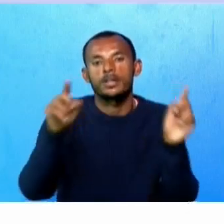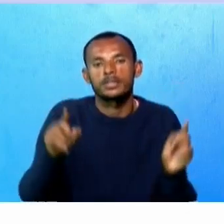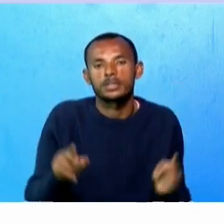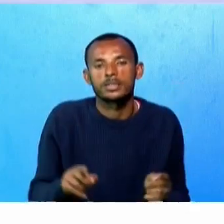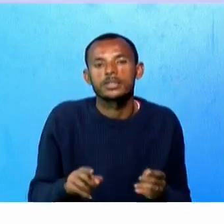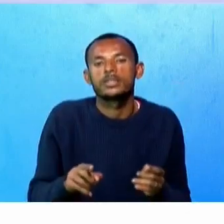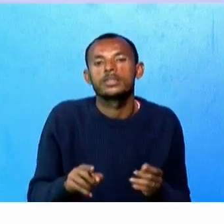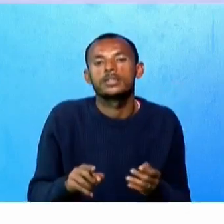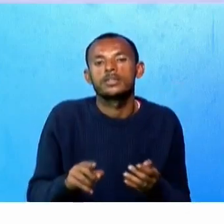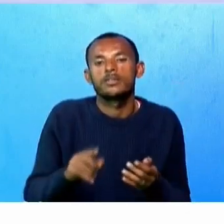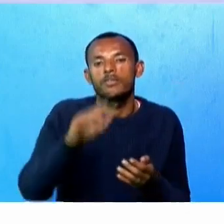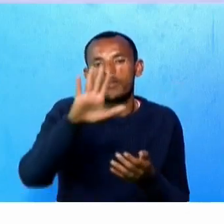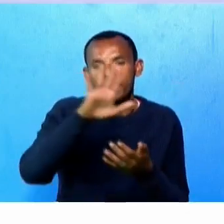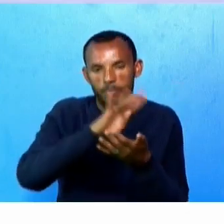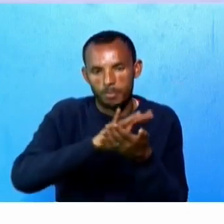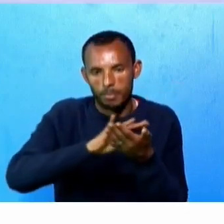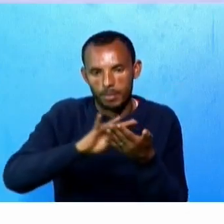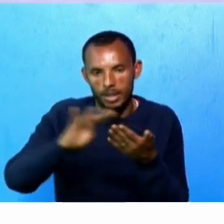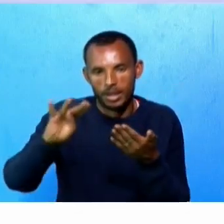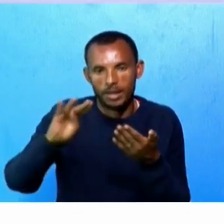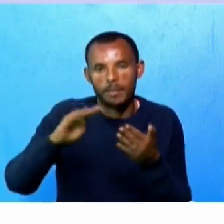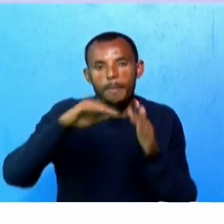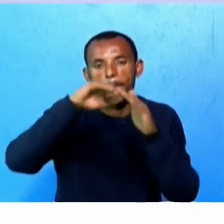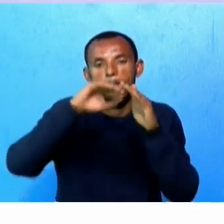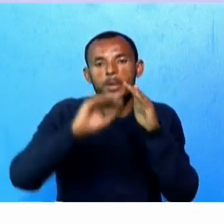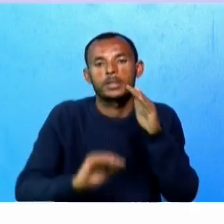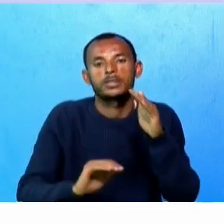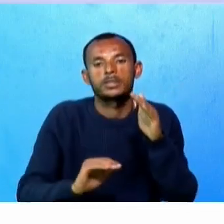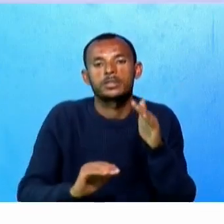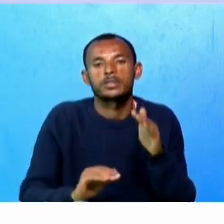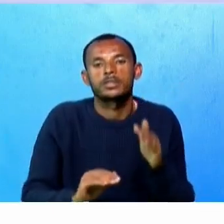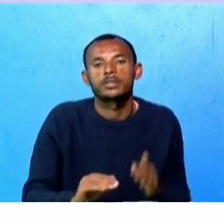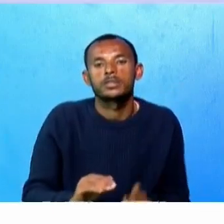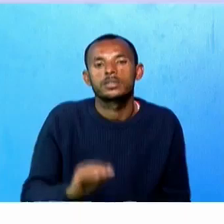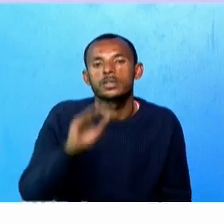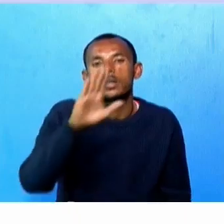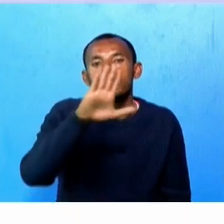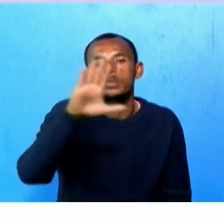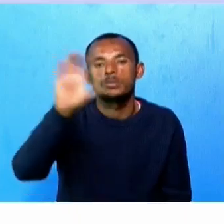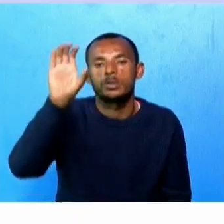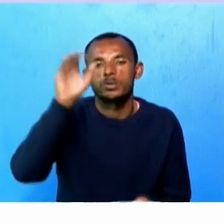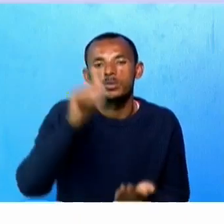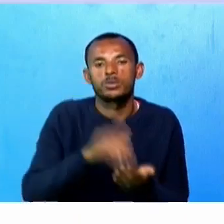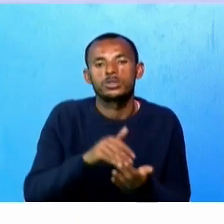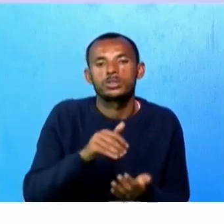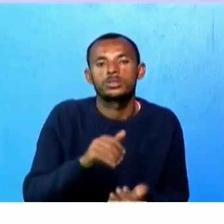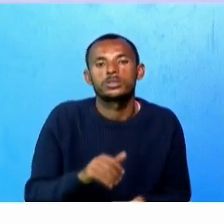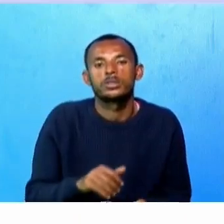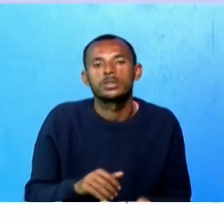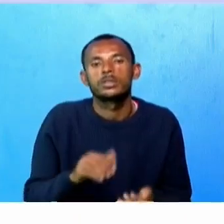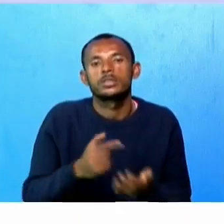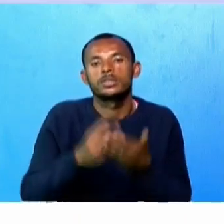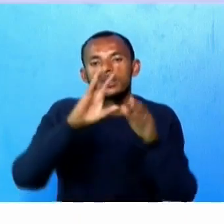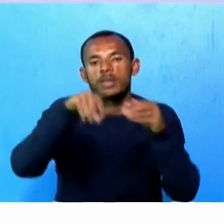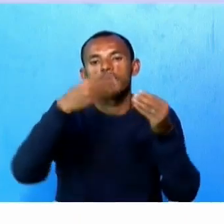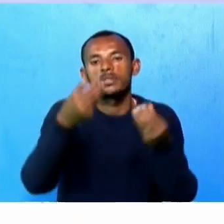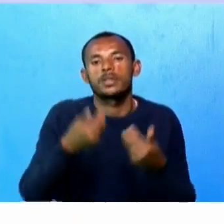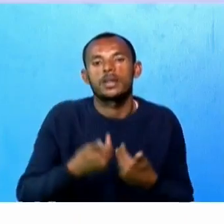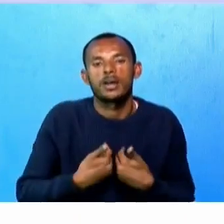selling price of the apartment, okay? So this difference gives us